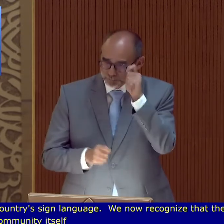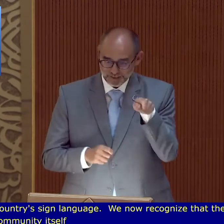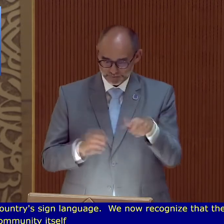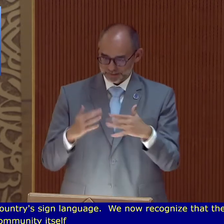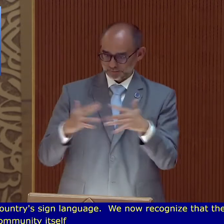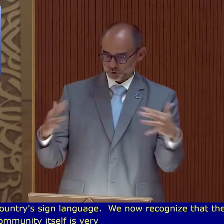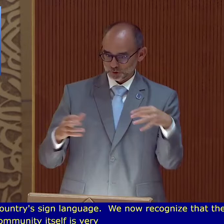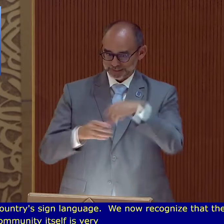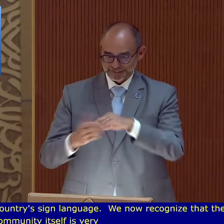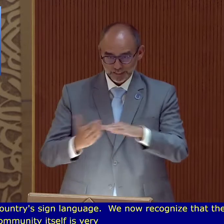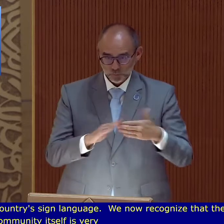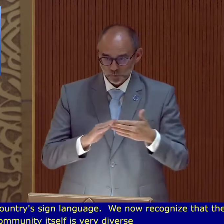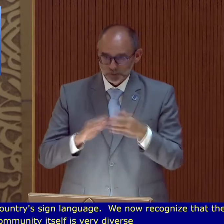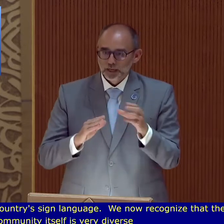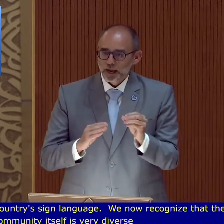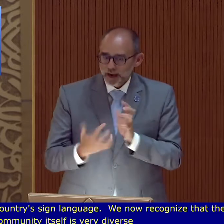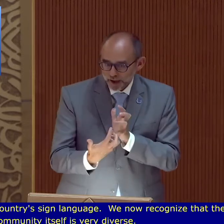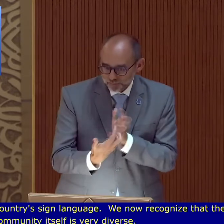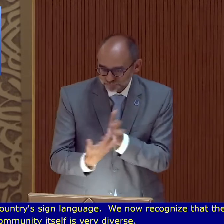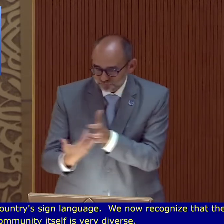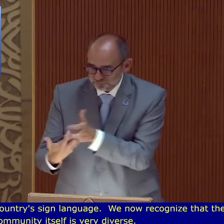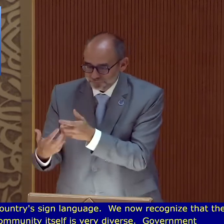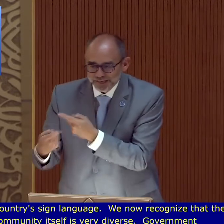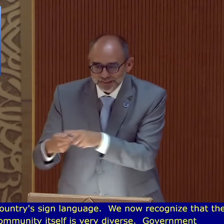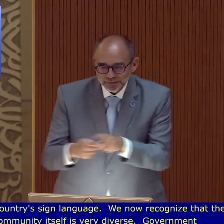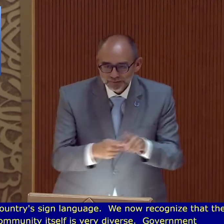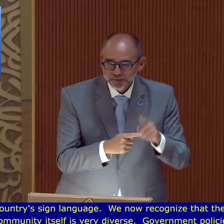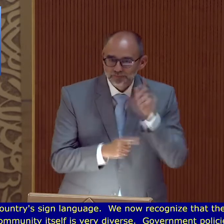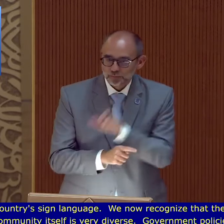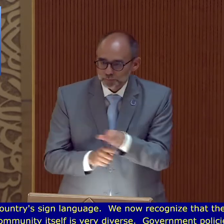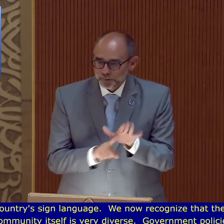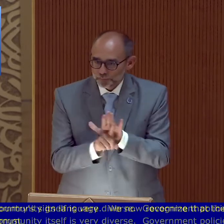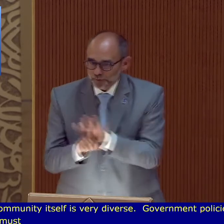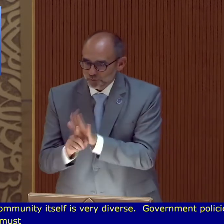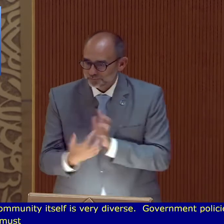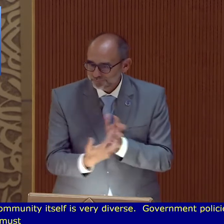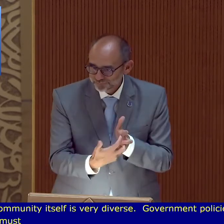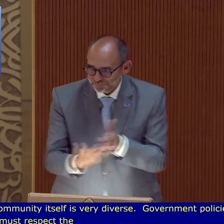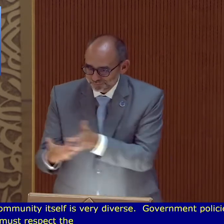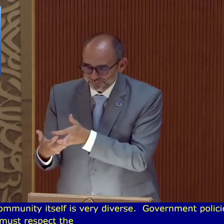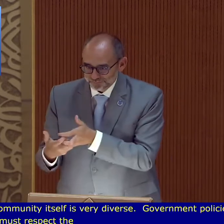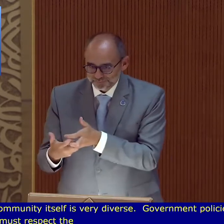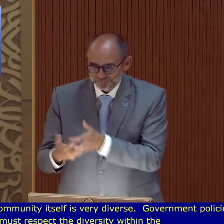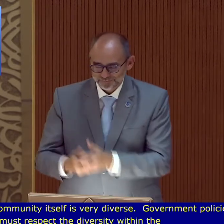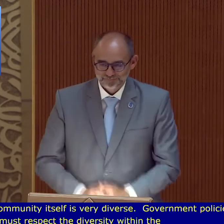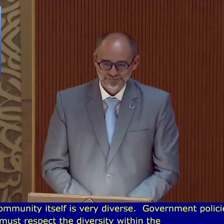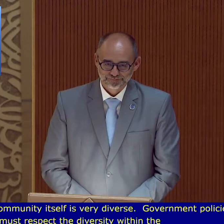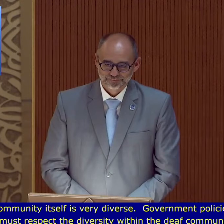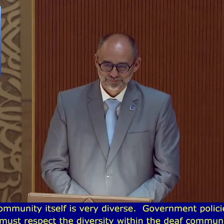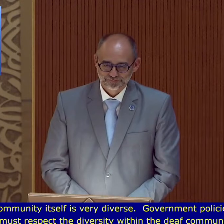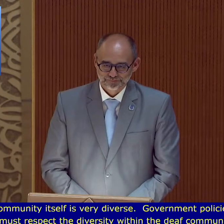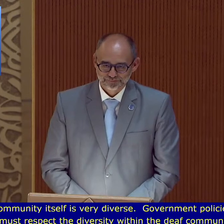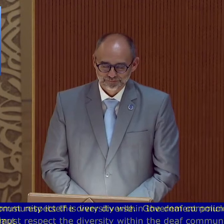policies, NGOs must respect the diversity within the deaf community and adapt to fill the needs of those deaf